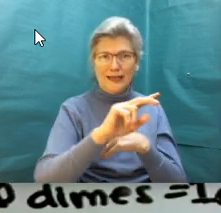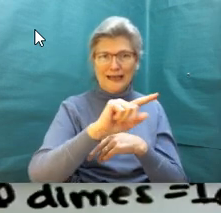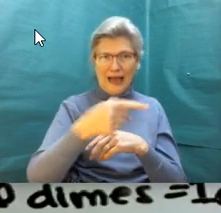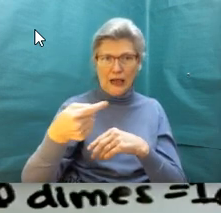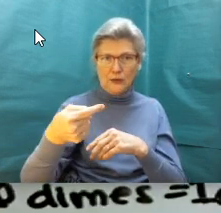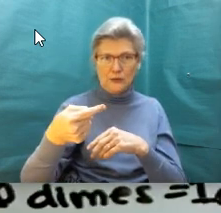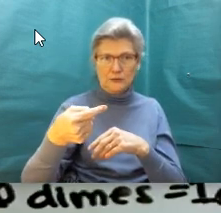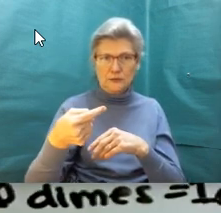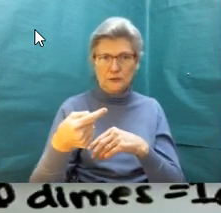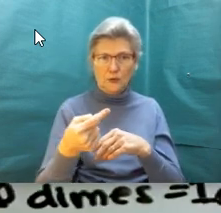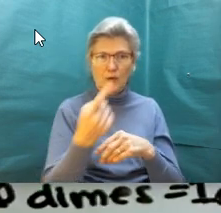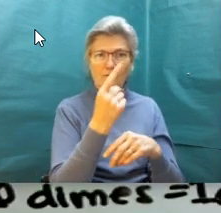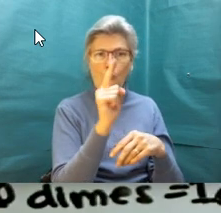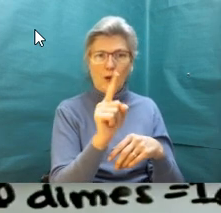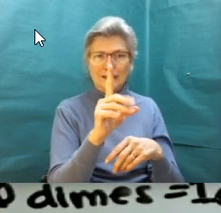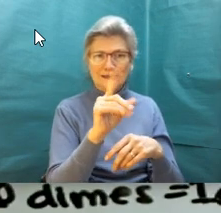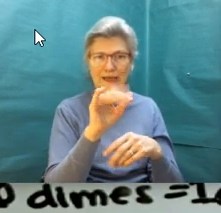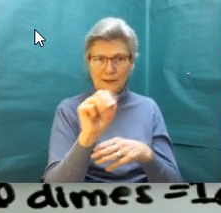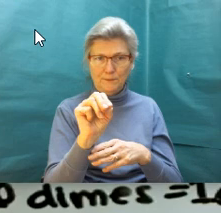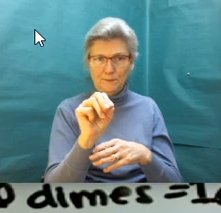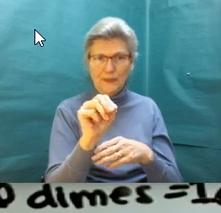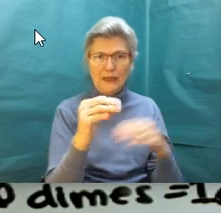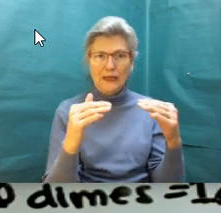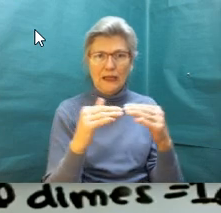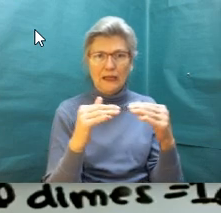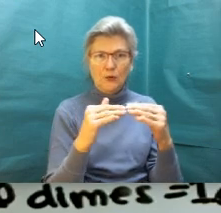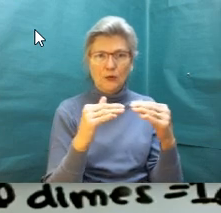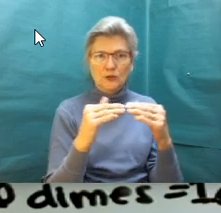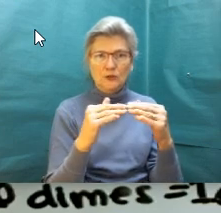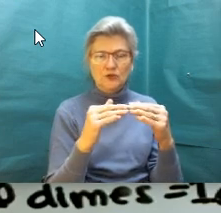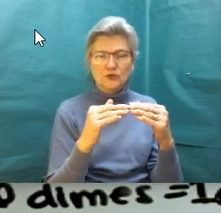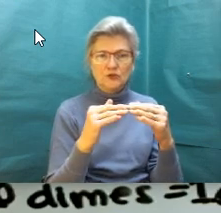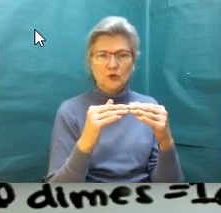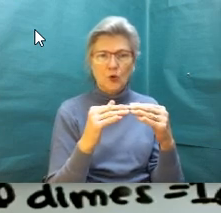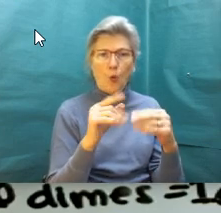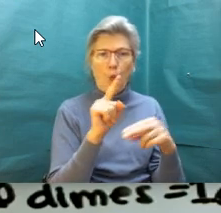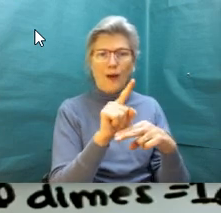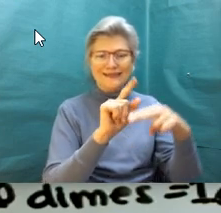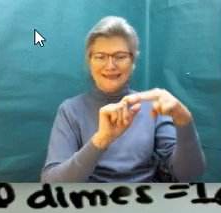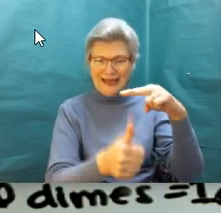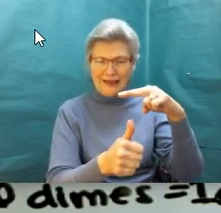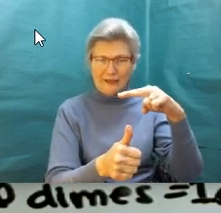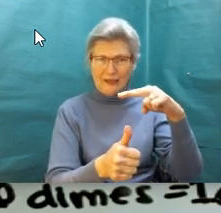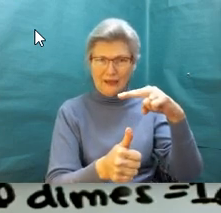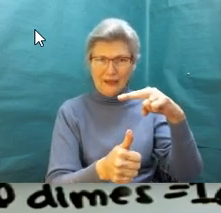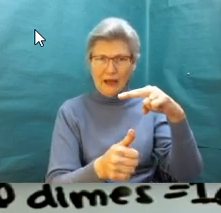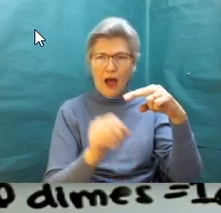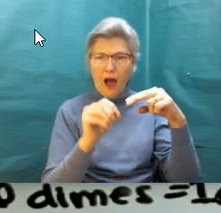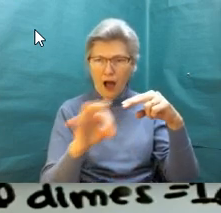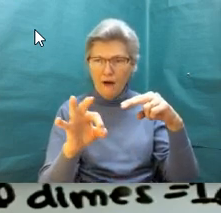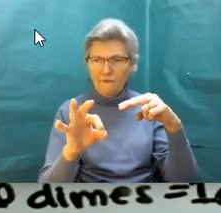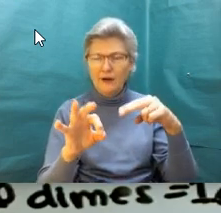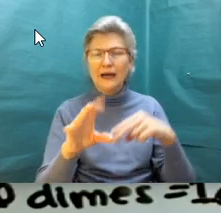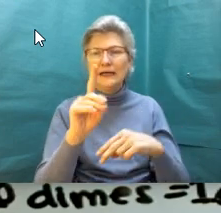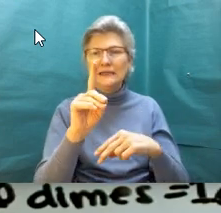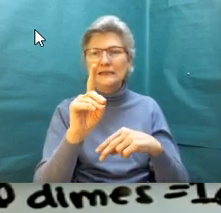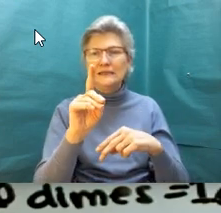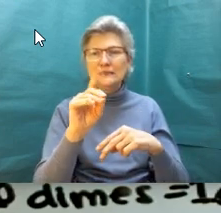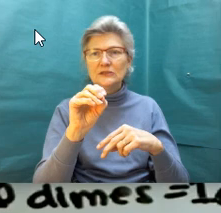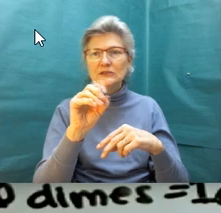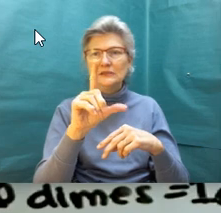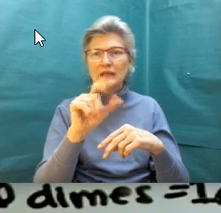that 1 dime is 1/10 of a dollar.